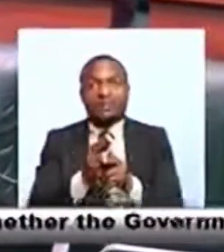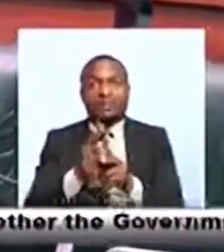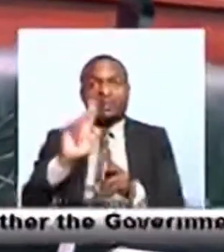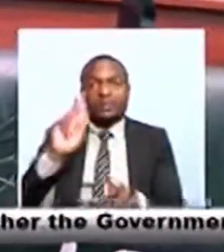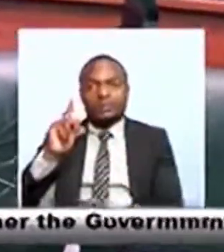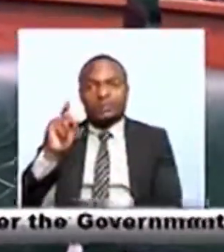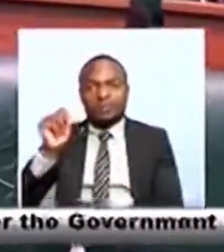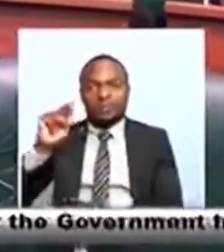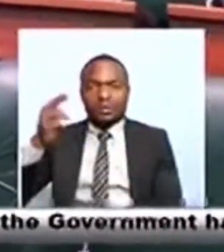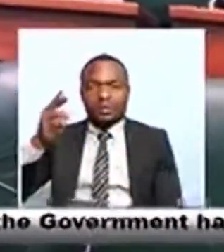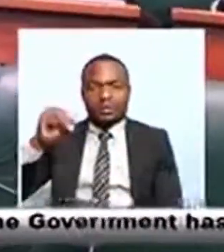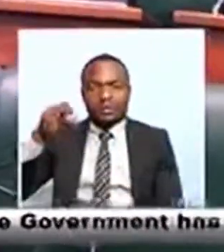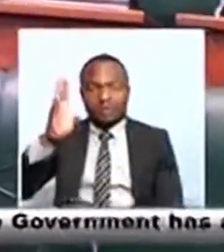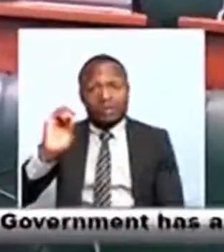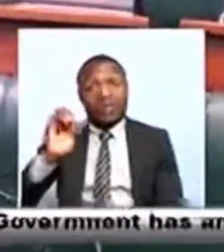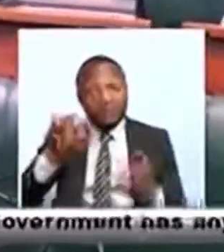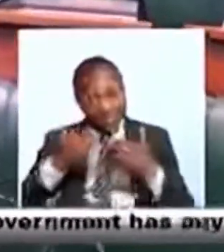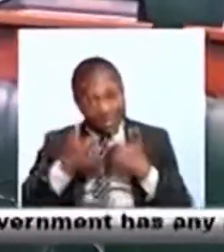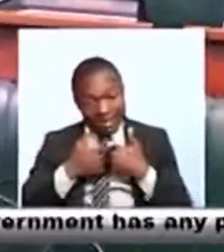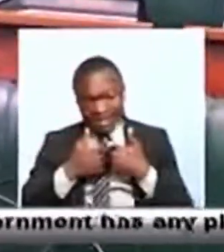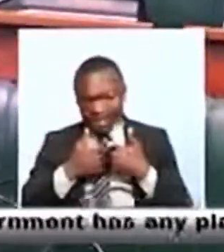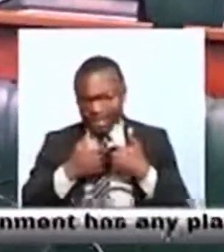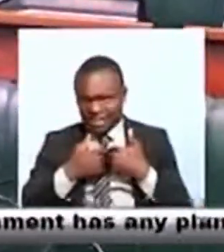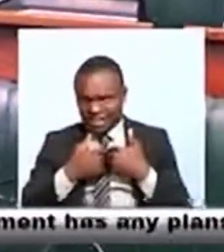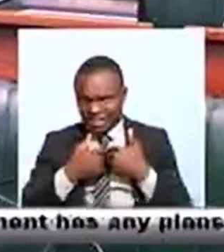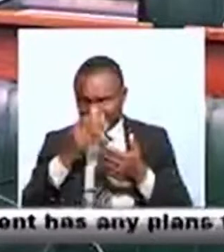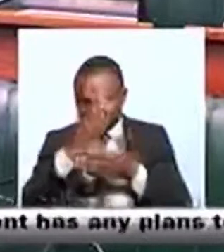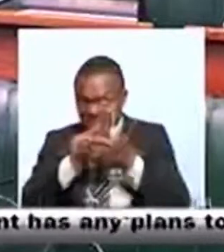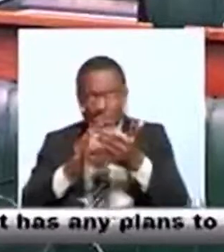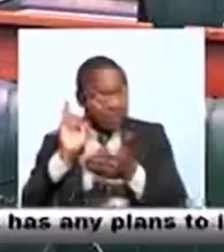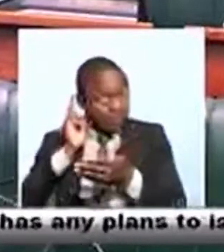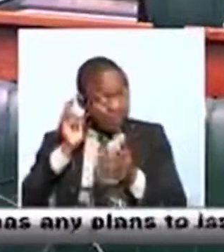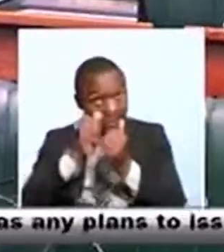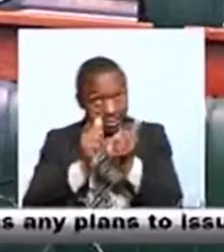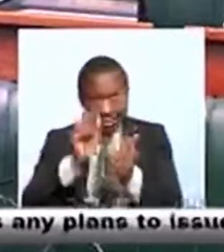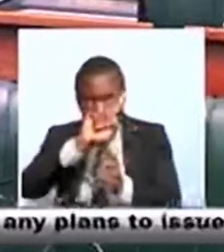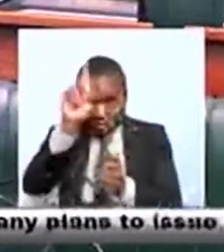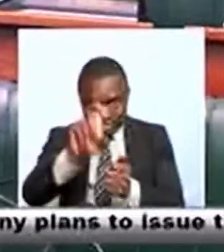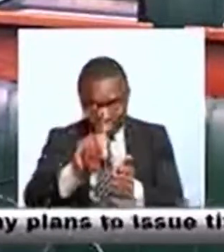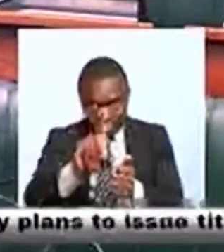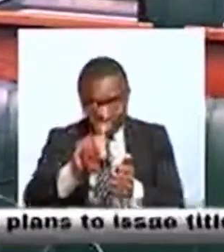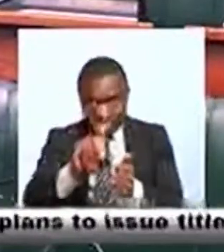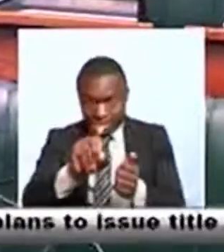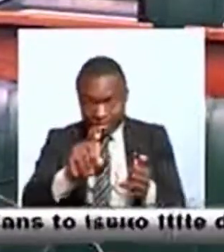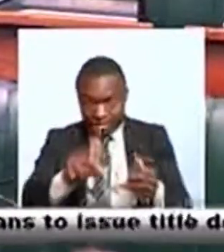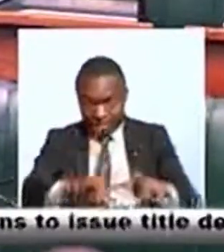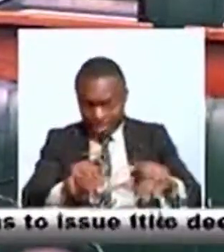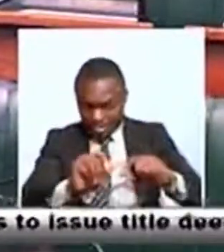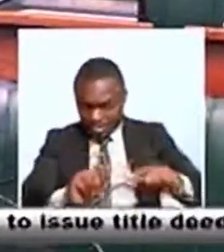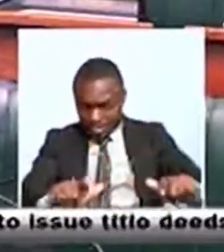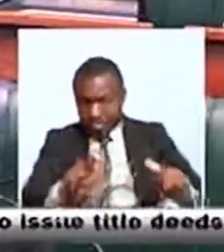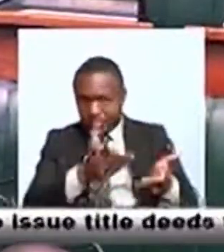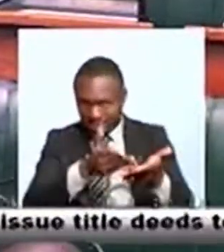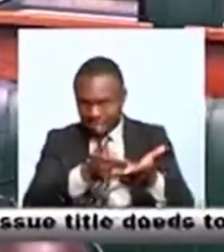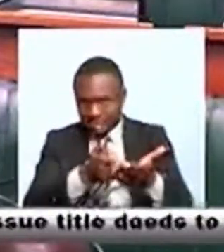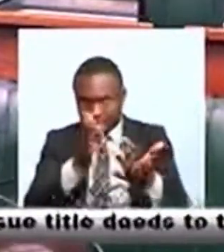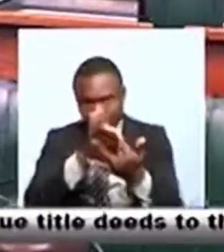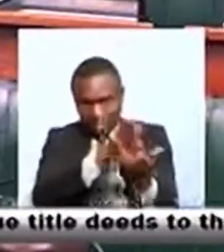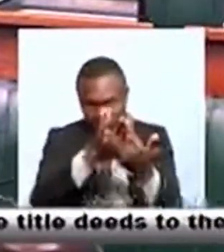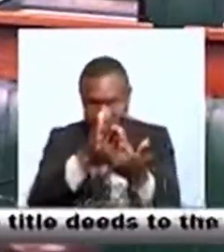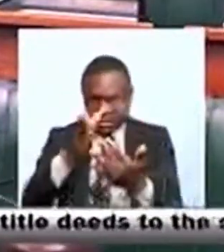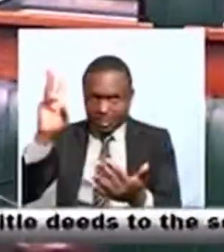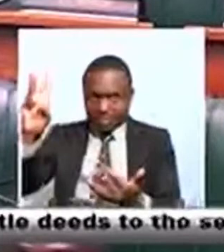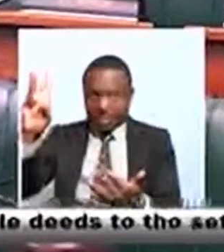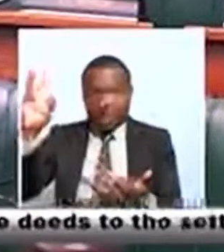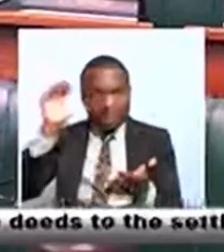little history with the land in question, particularly the decision that was made to degazette about